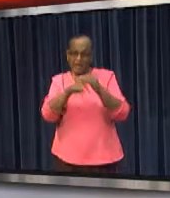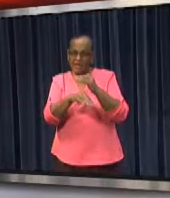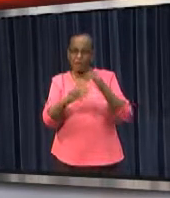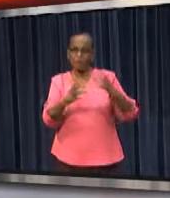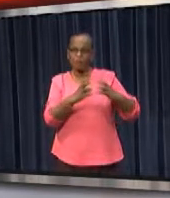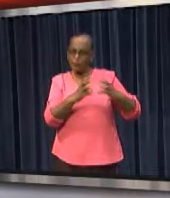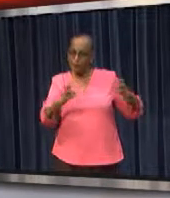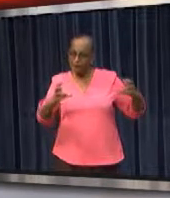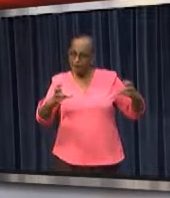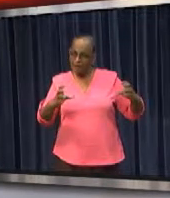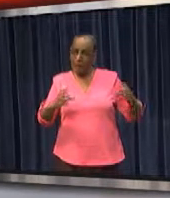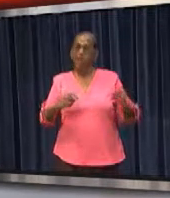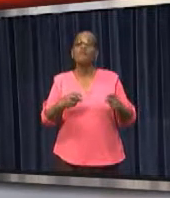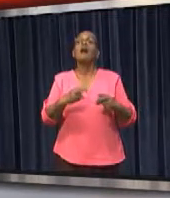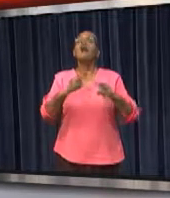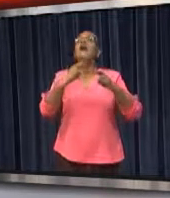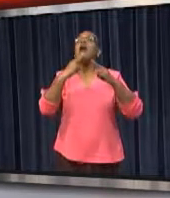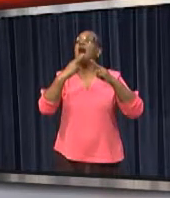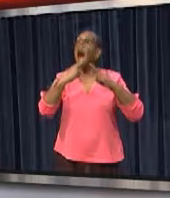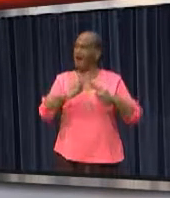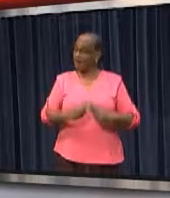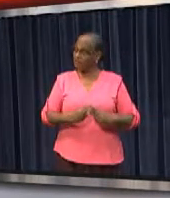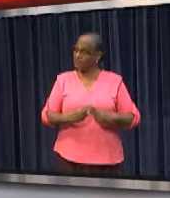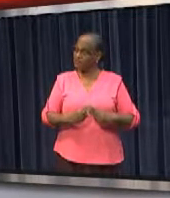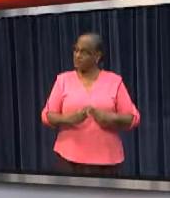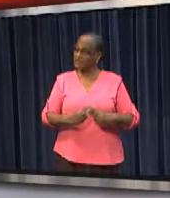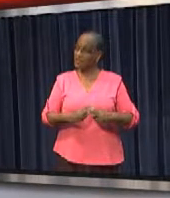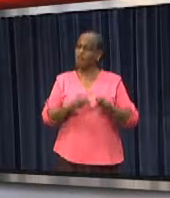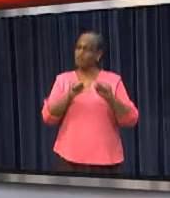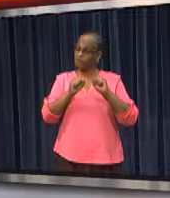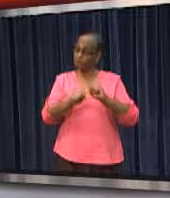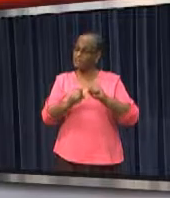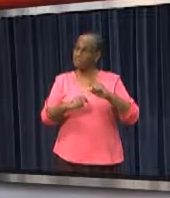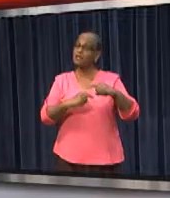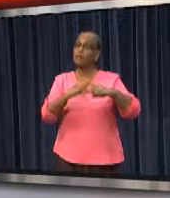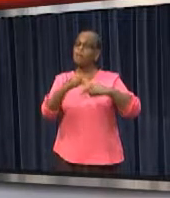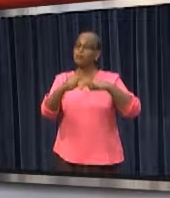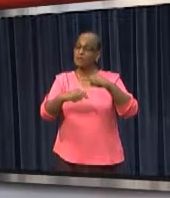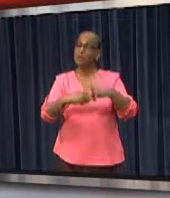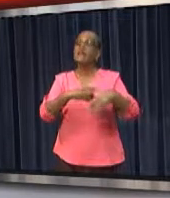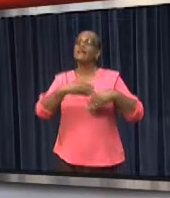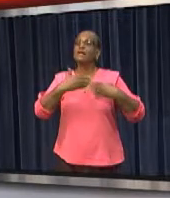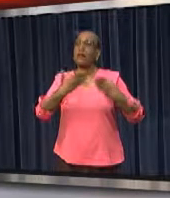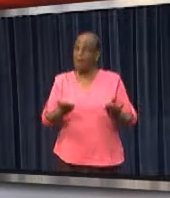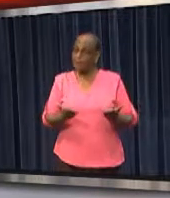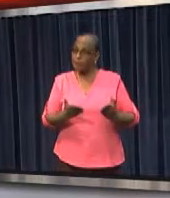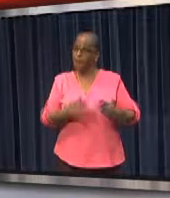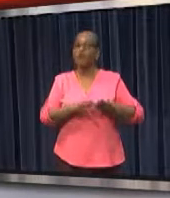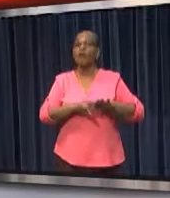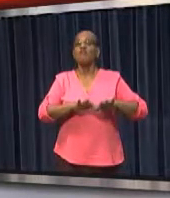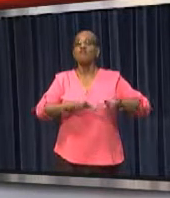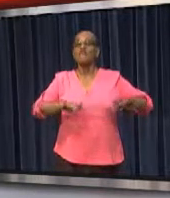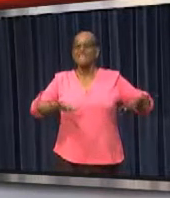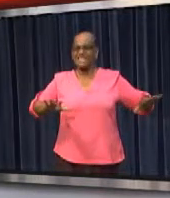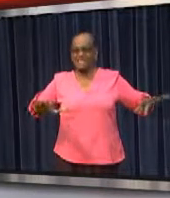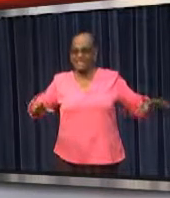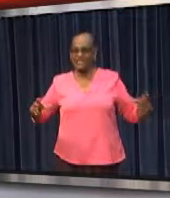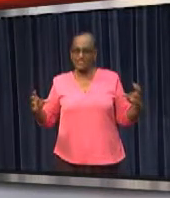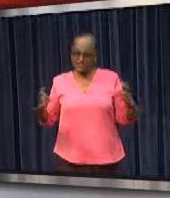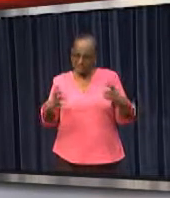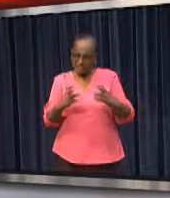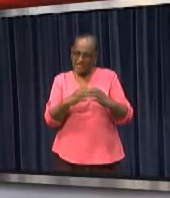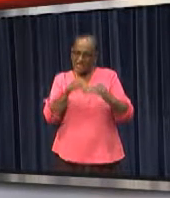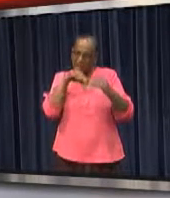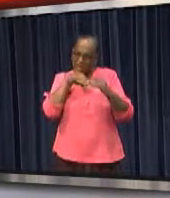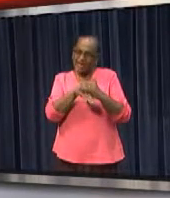its internal affairs, while various mechanisms have been built leading to an